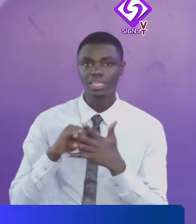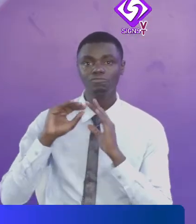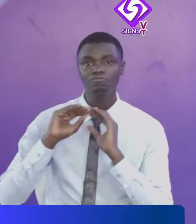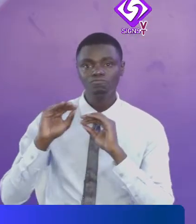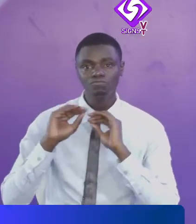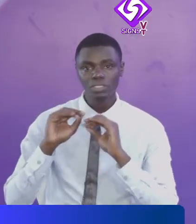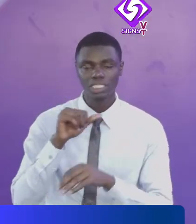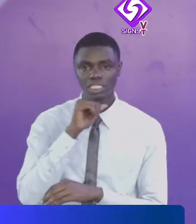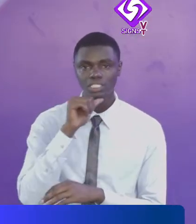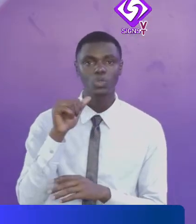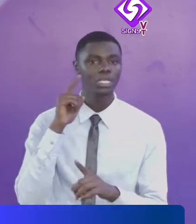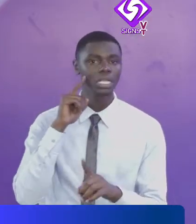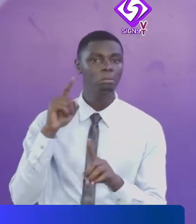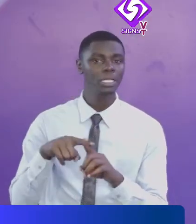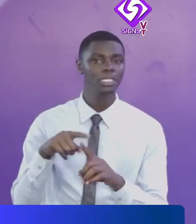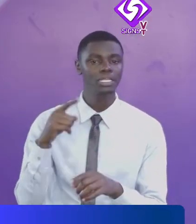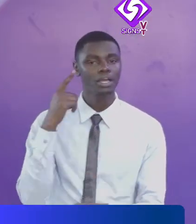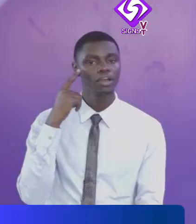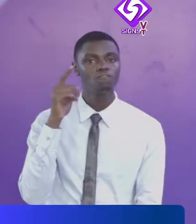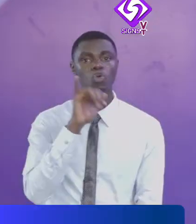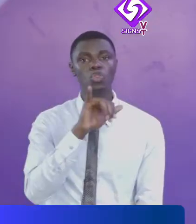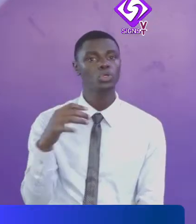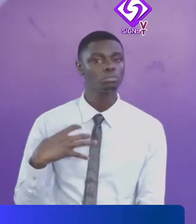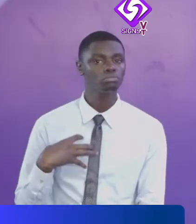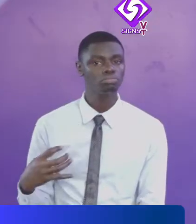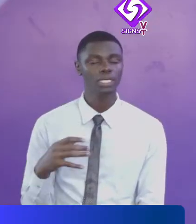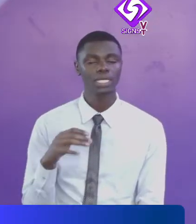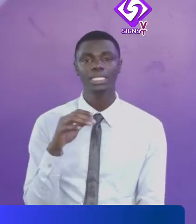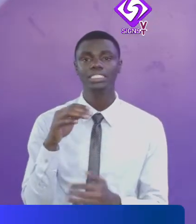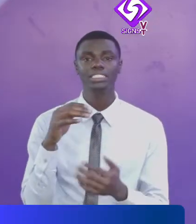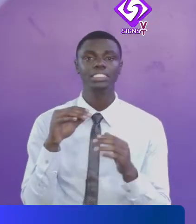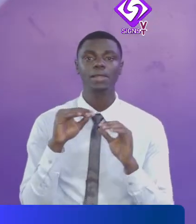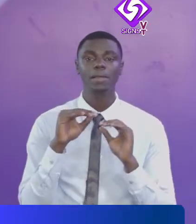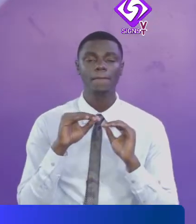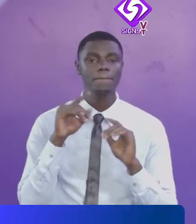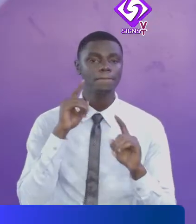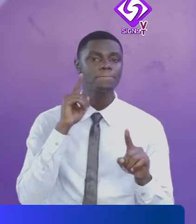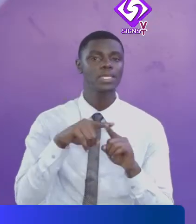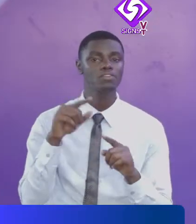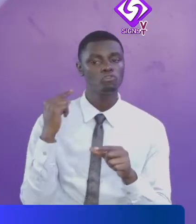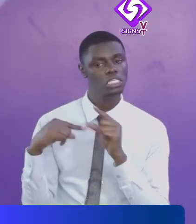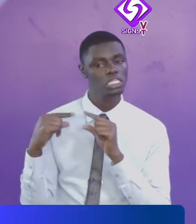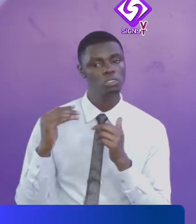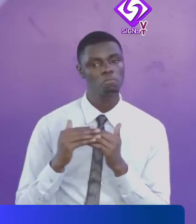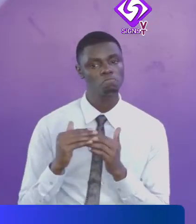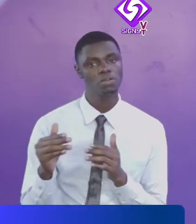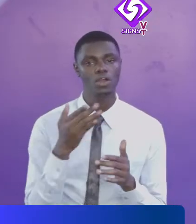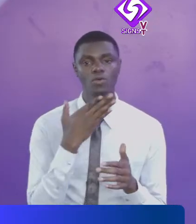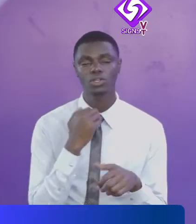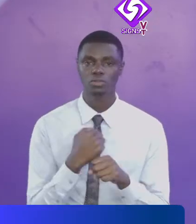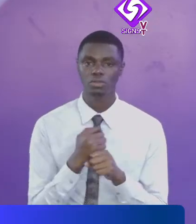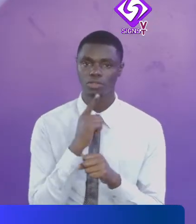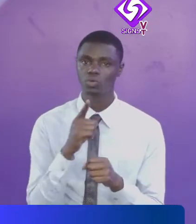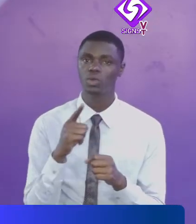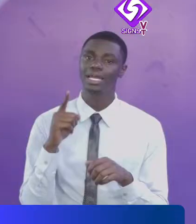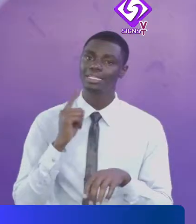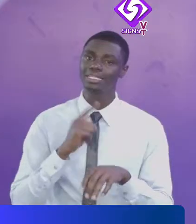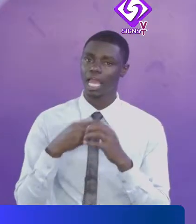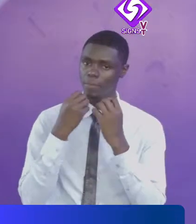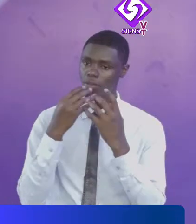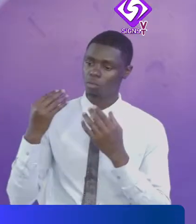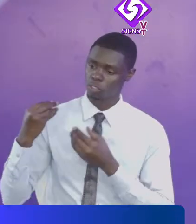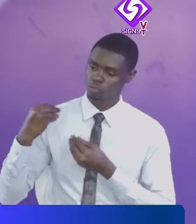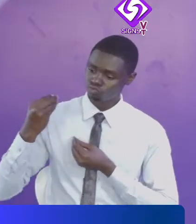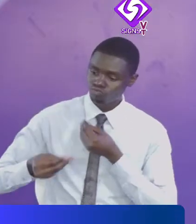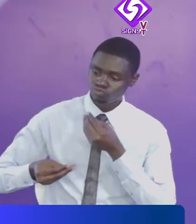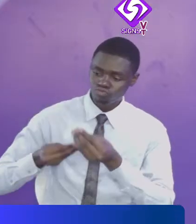not just meant for those who are the wealth, it's also meant for the generations that are coming. So we want to make sure that even as we pass this information, let it go to the